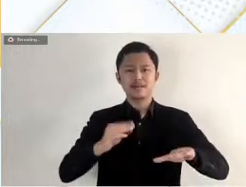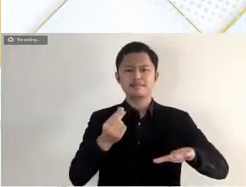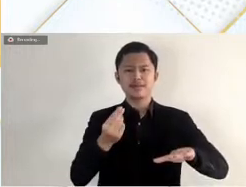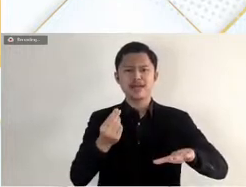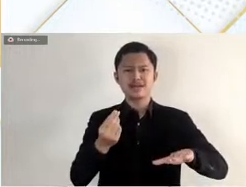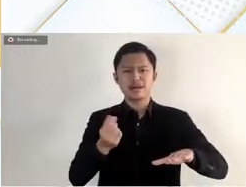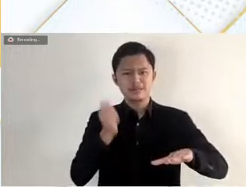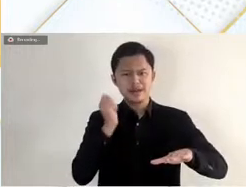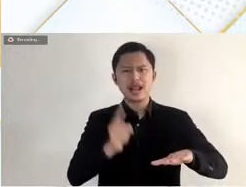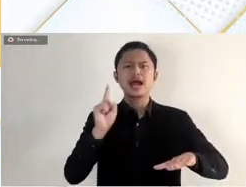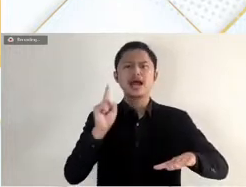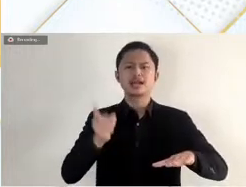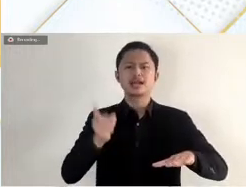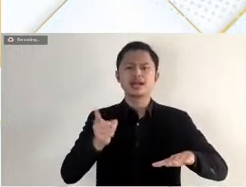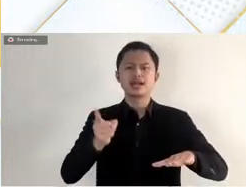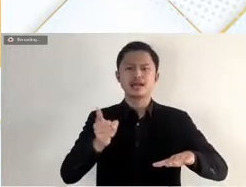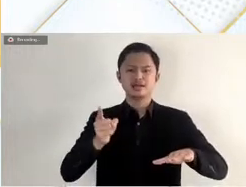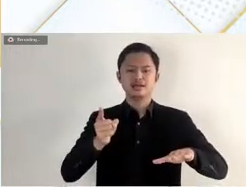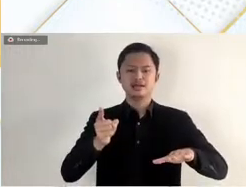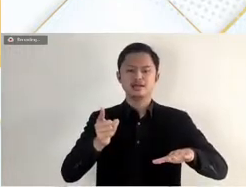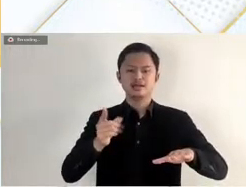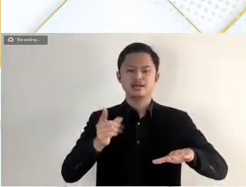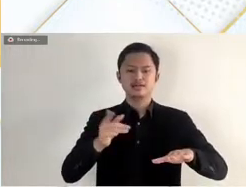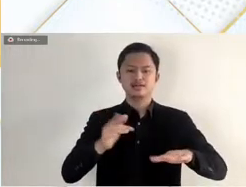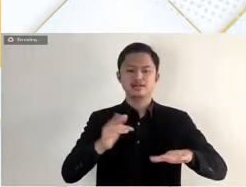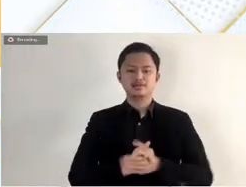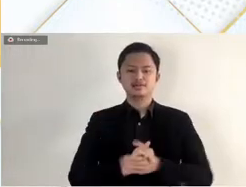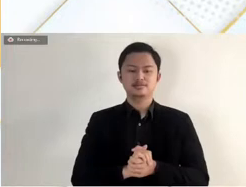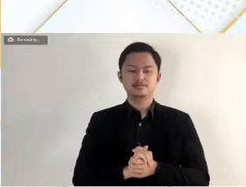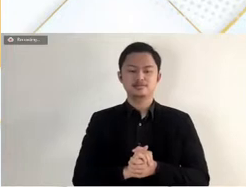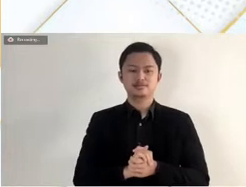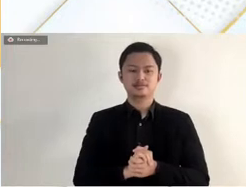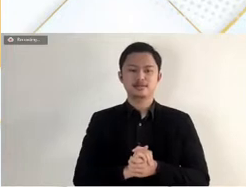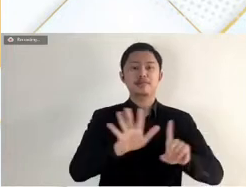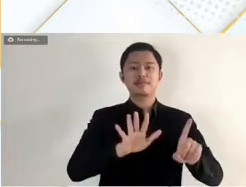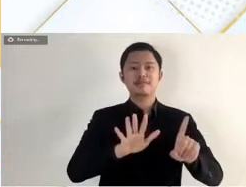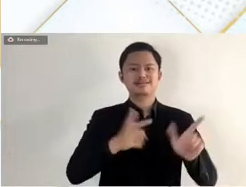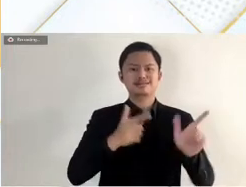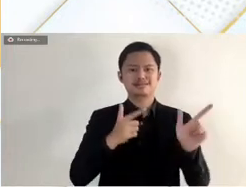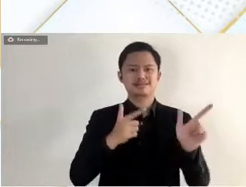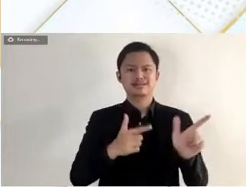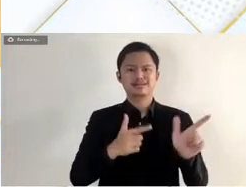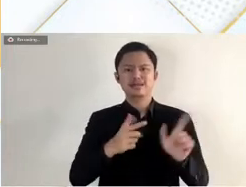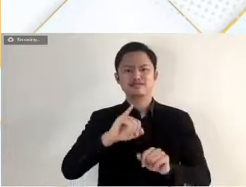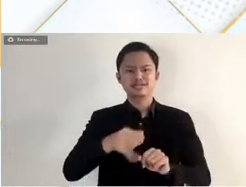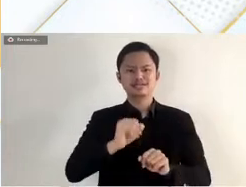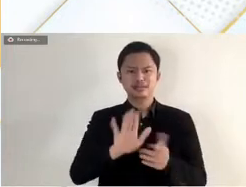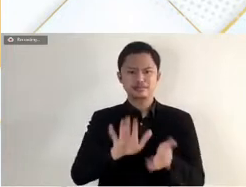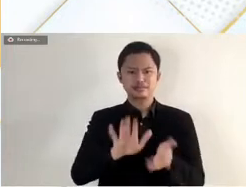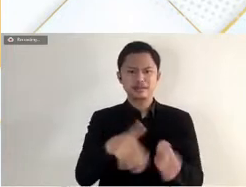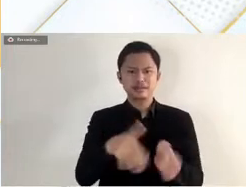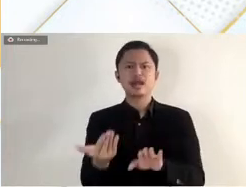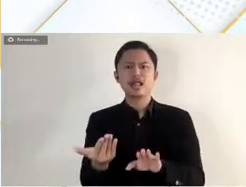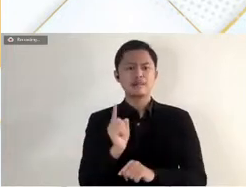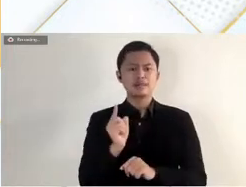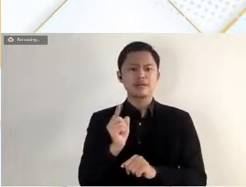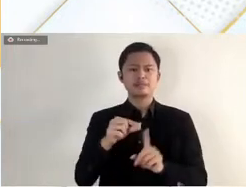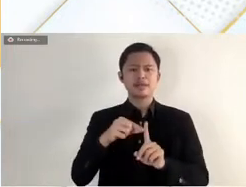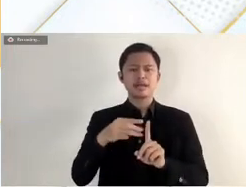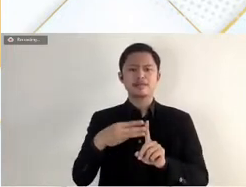pay. 35 Fijian soldiers had been killed in the line of duty while serving on UN peacekeeping